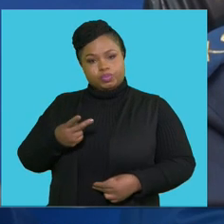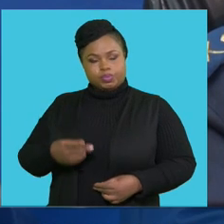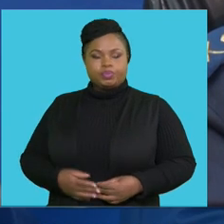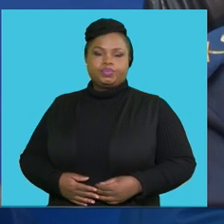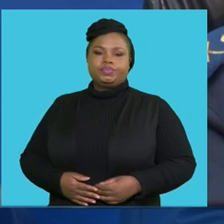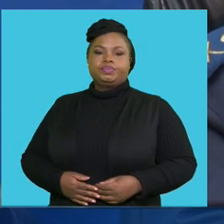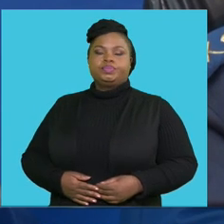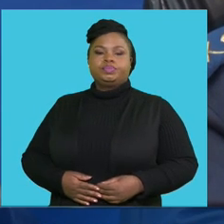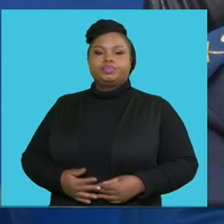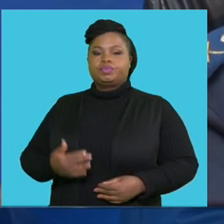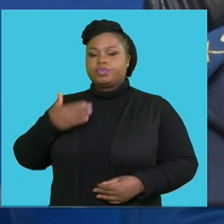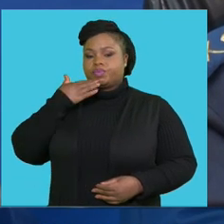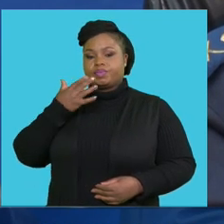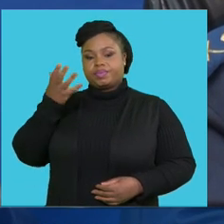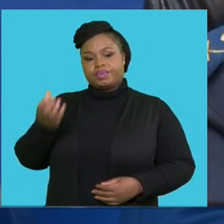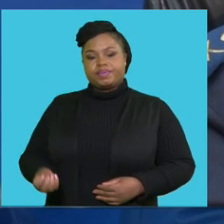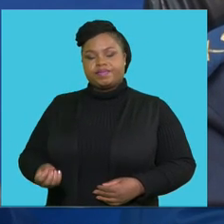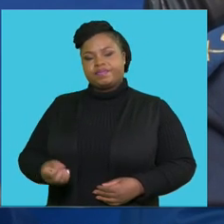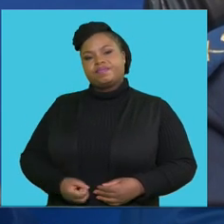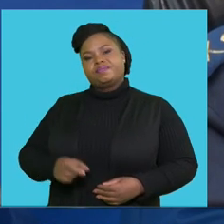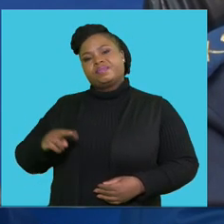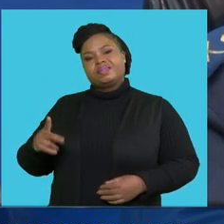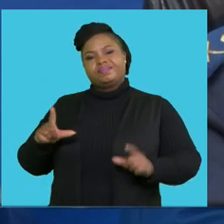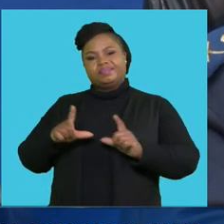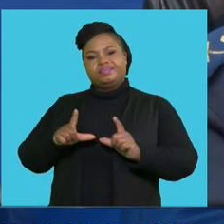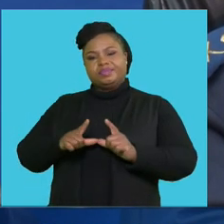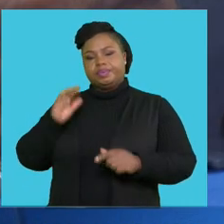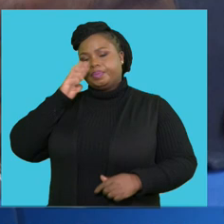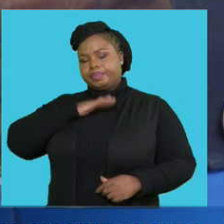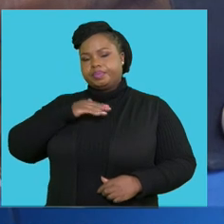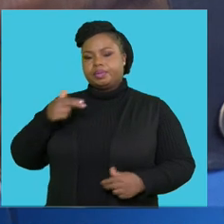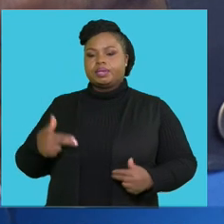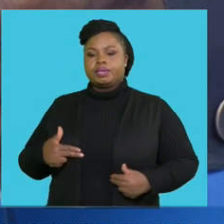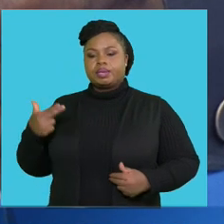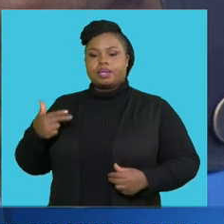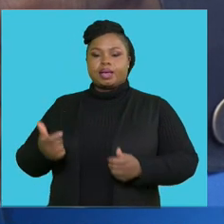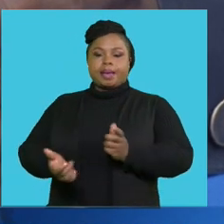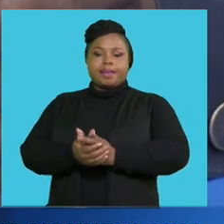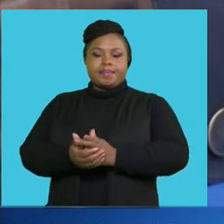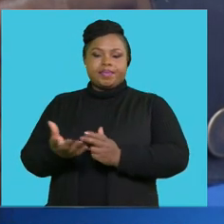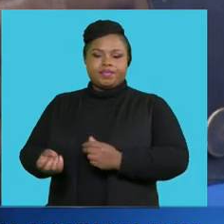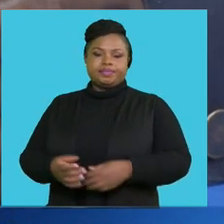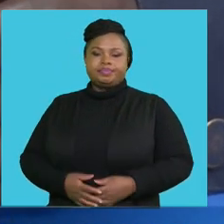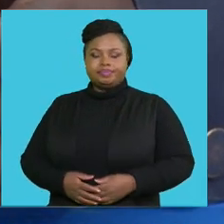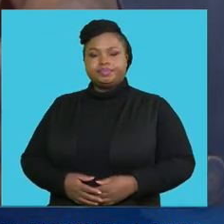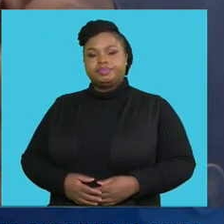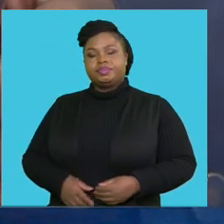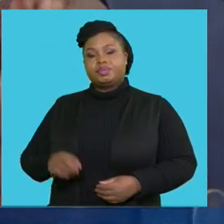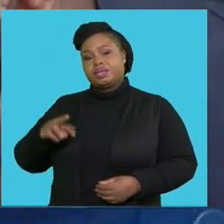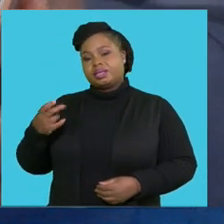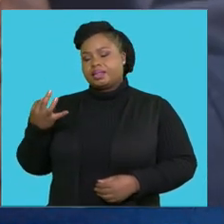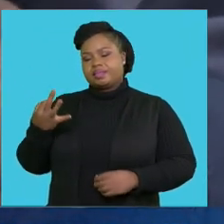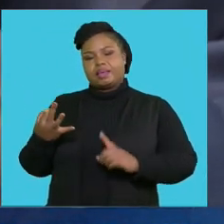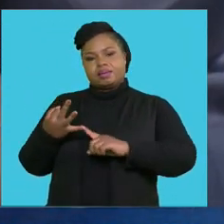in possession of unlicensed firearm. Omnye kubarhanelwa abathathu